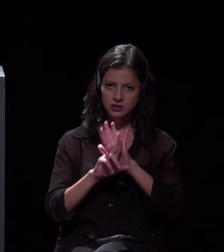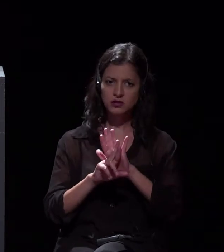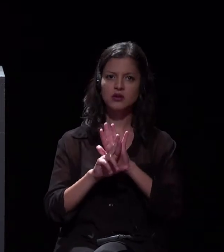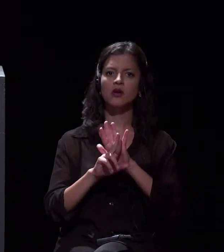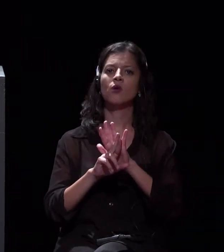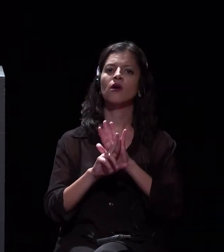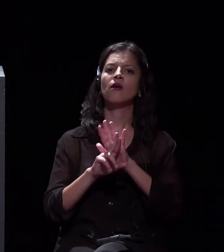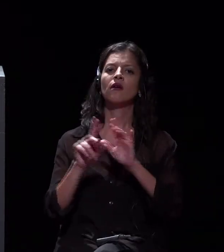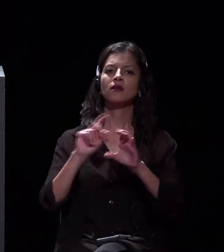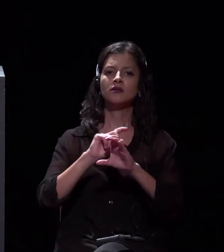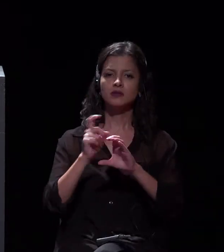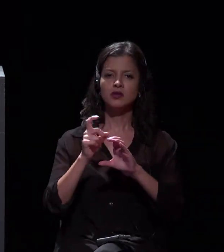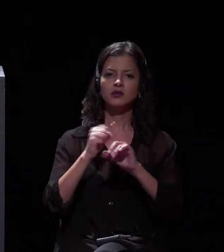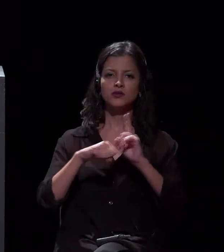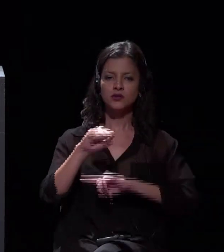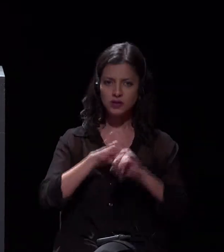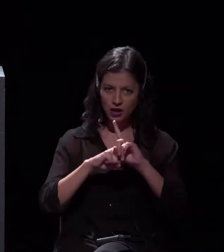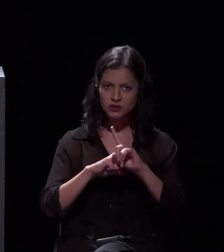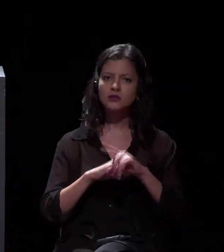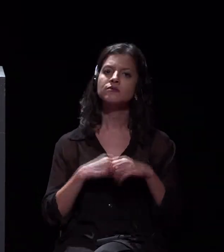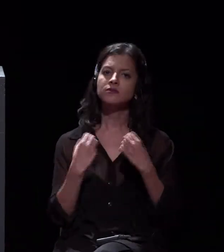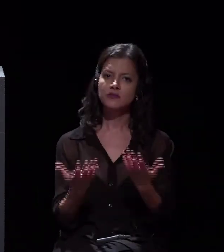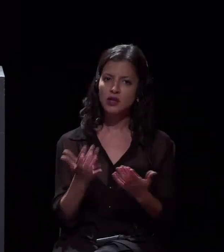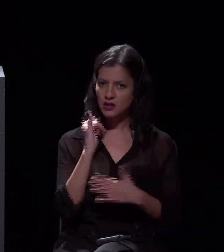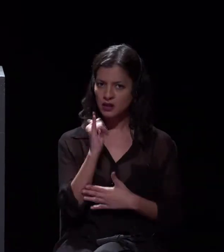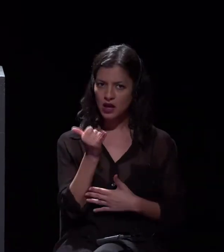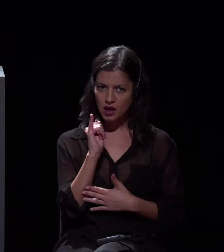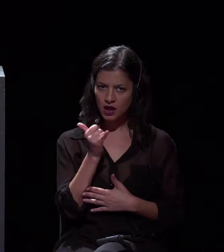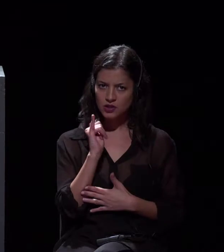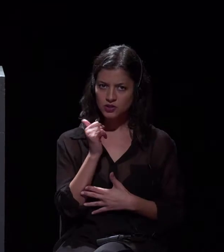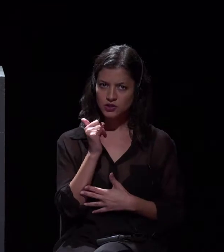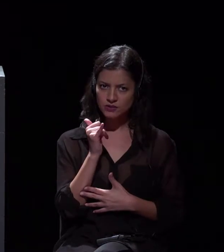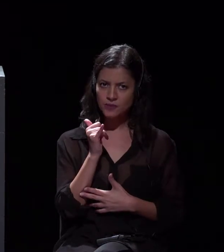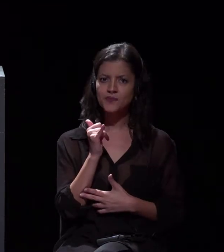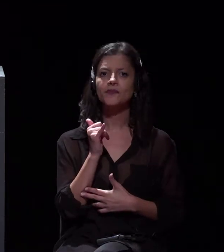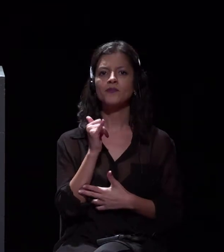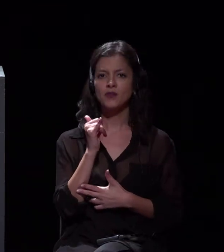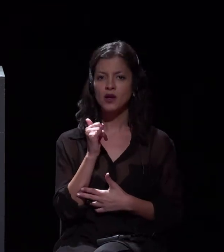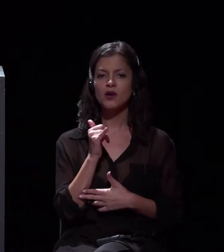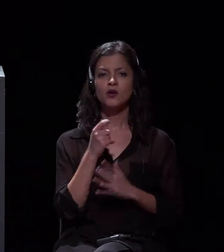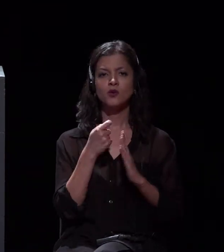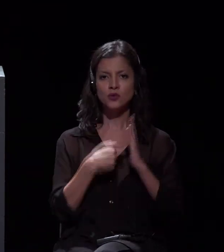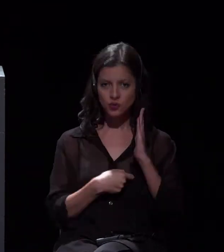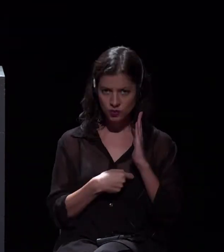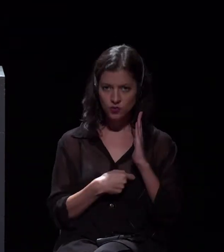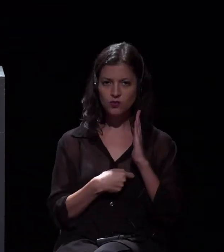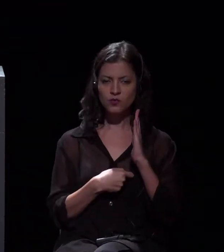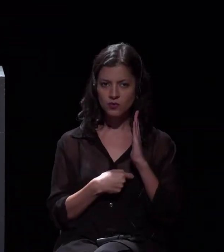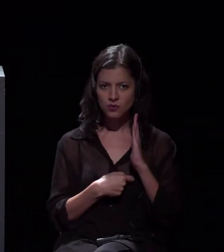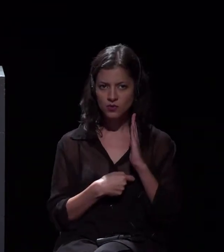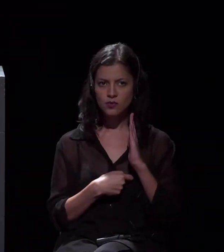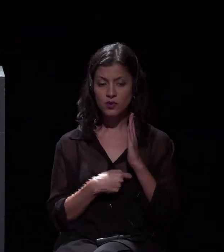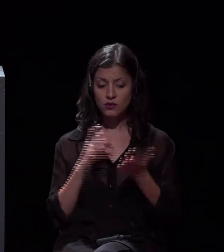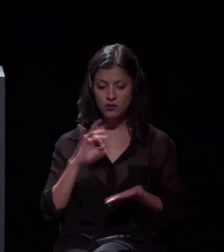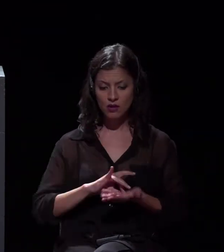order to build narratives that placed emphasis on the document and factual registers of reality. It is necessary to point out